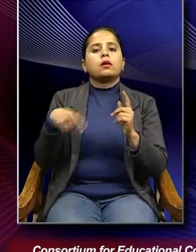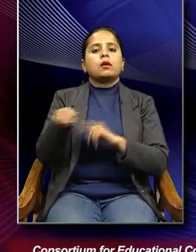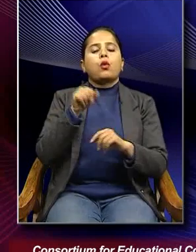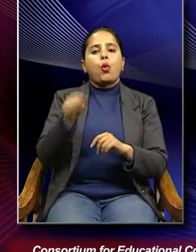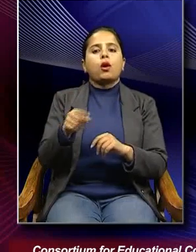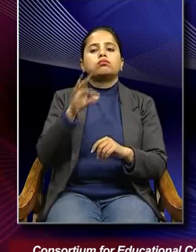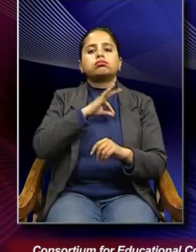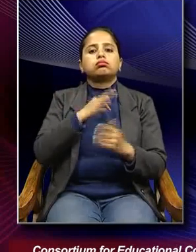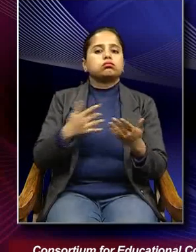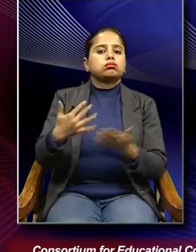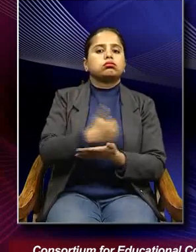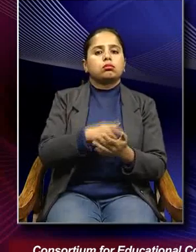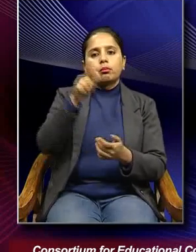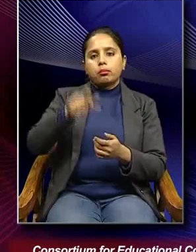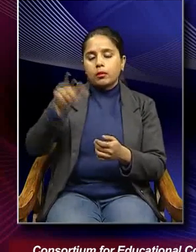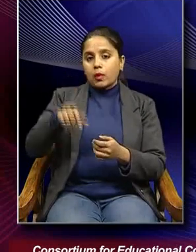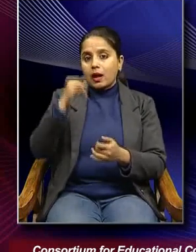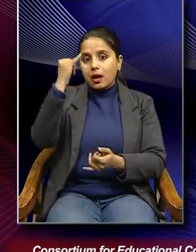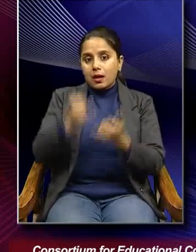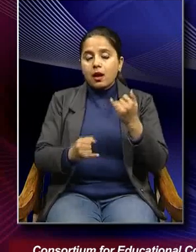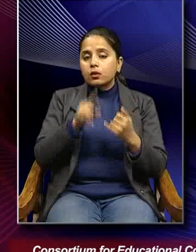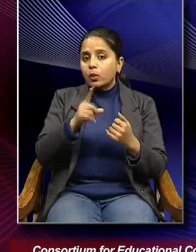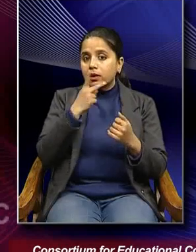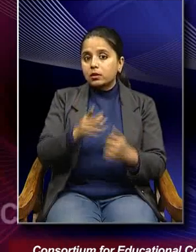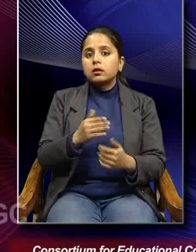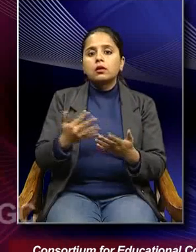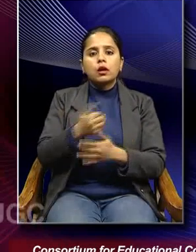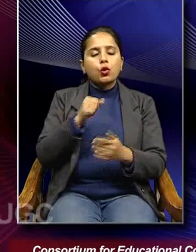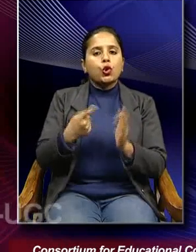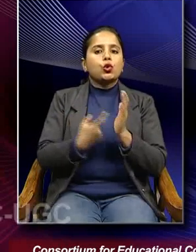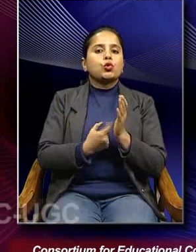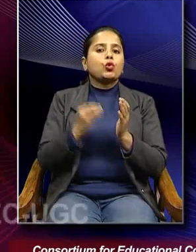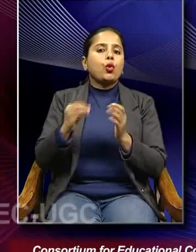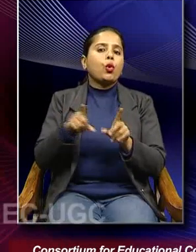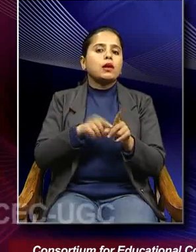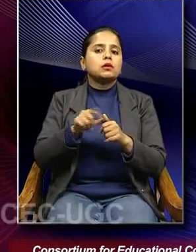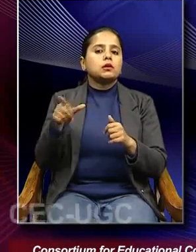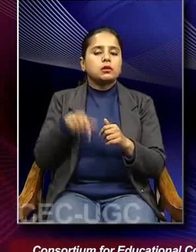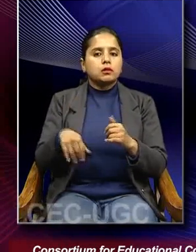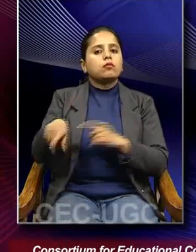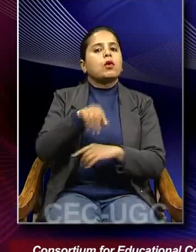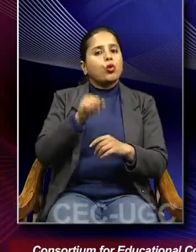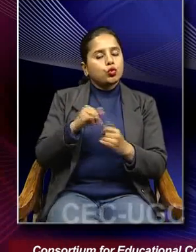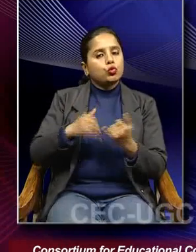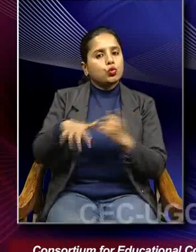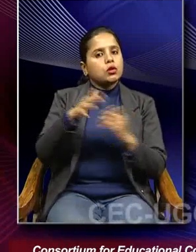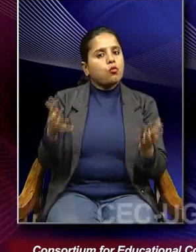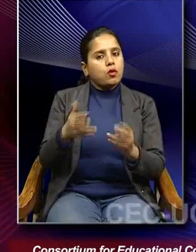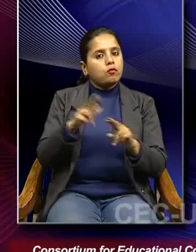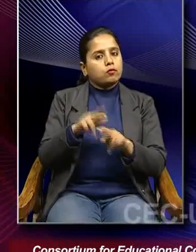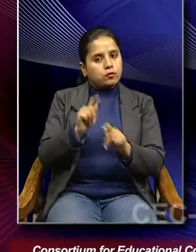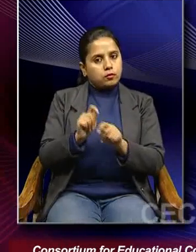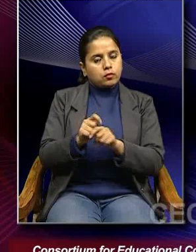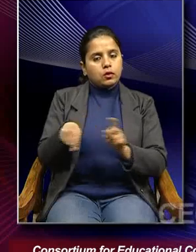individual. And the last one is considered as Rawlsian social welfare function, where